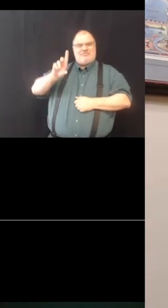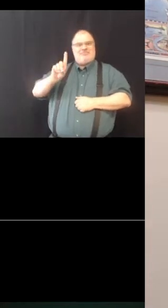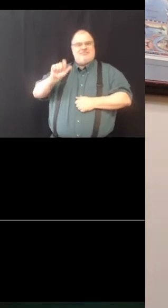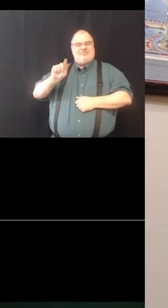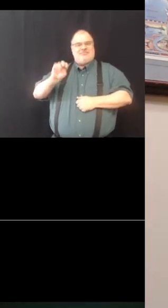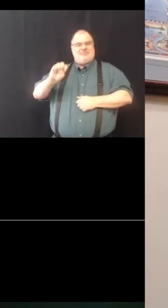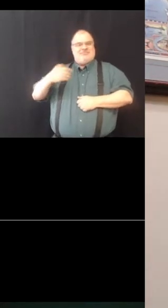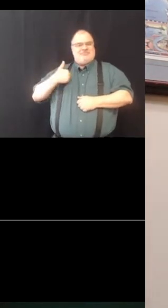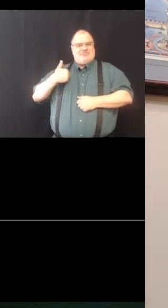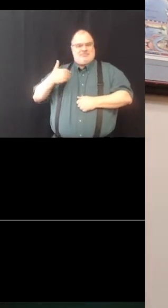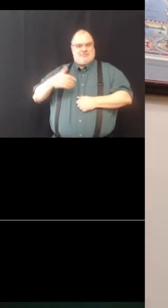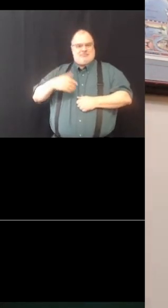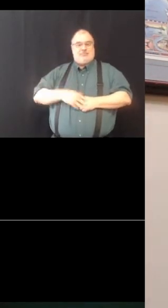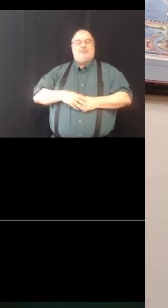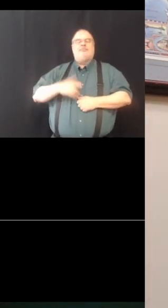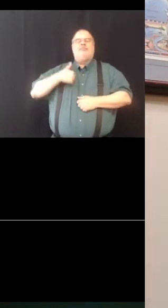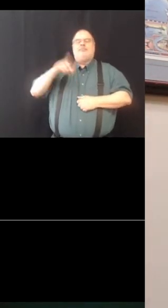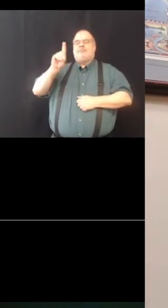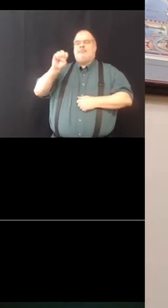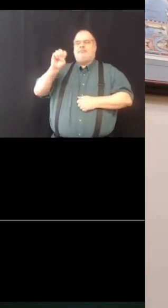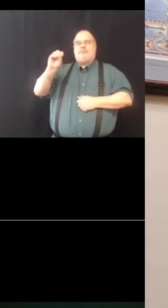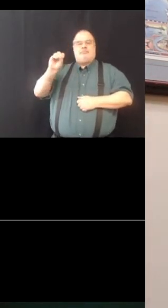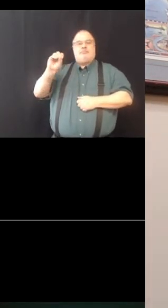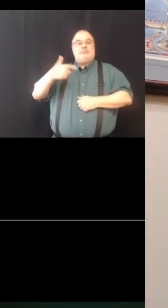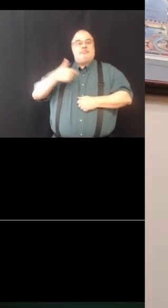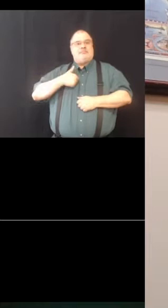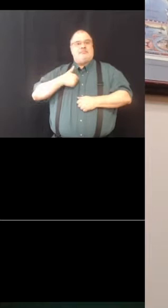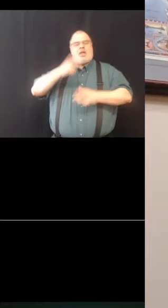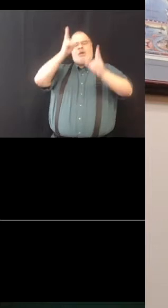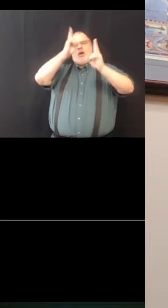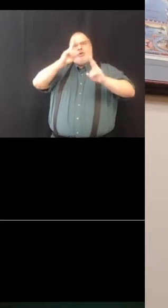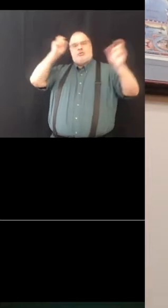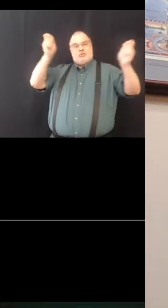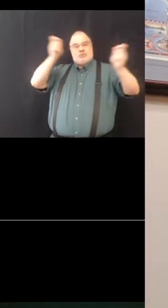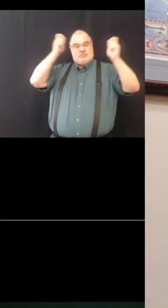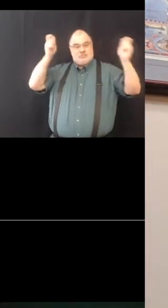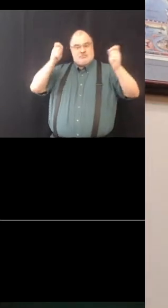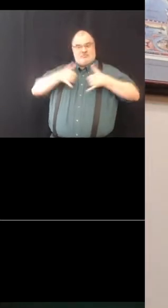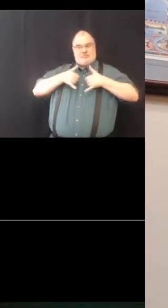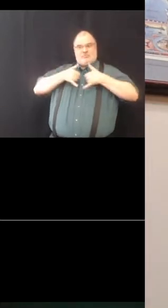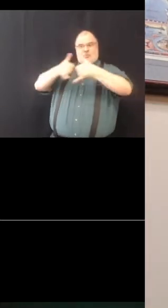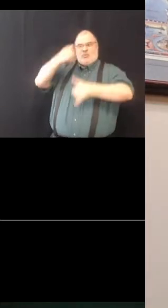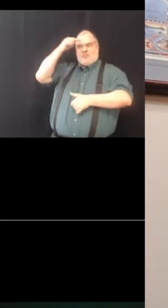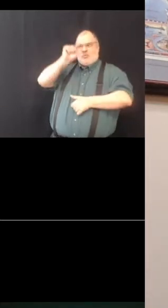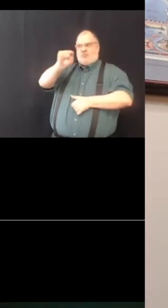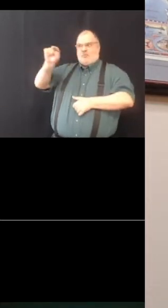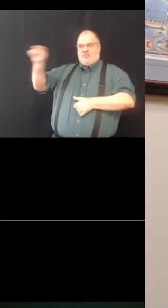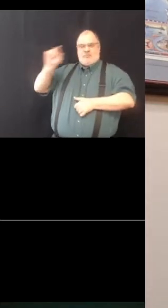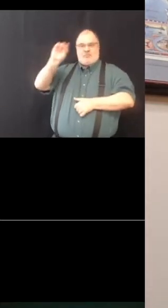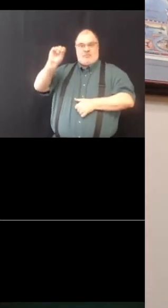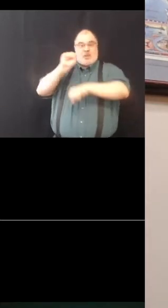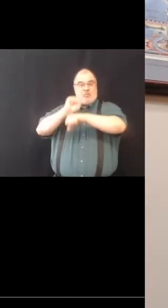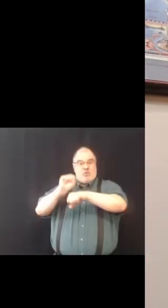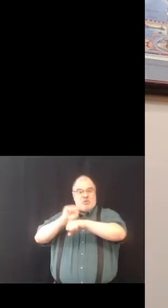Florida Department of Economic Opportunity, and I'm honored to celebrate Florida's Exceptional Employer Awards with all of you today. We know that employment is important to